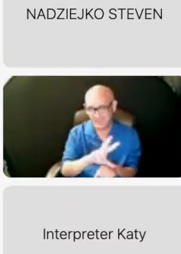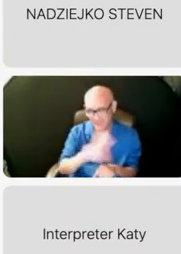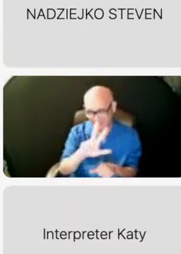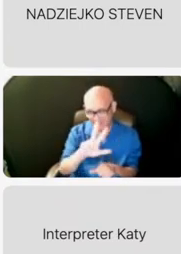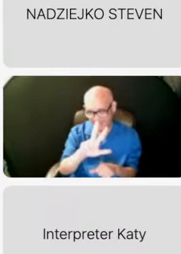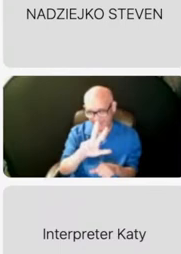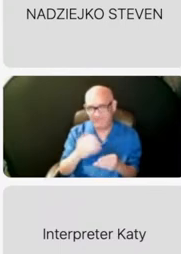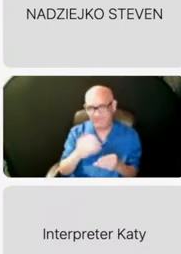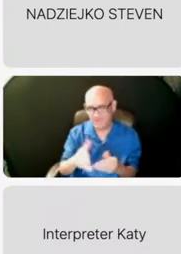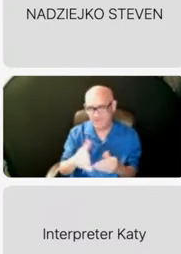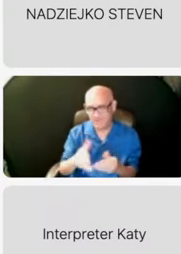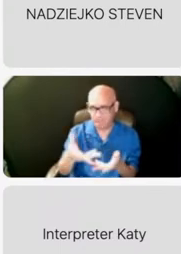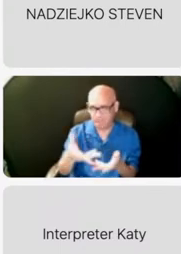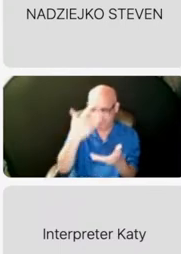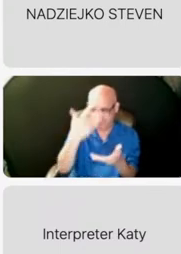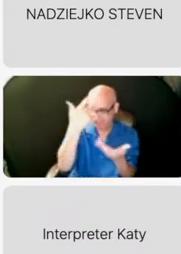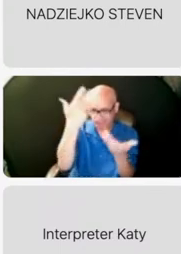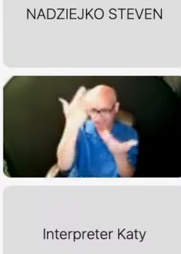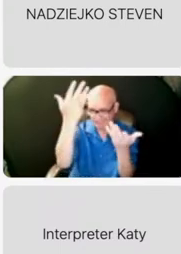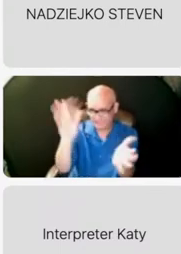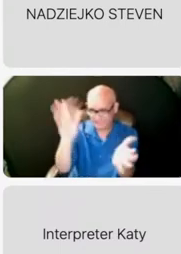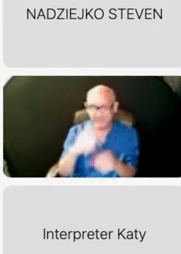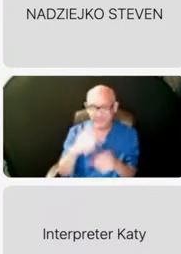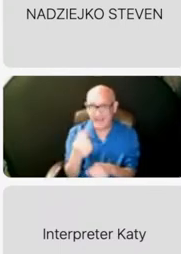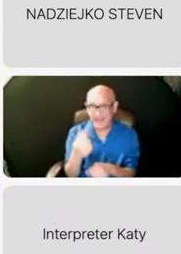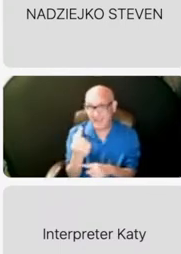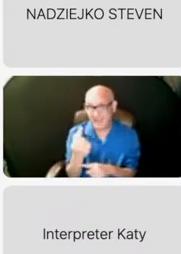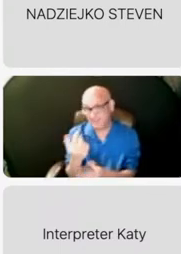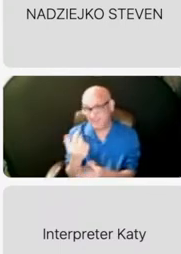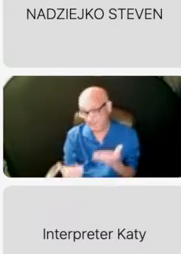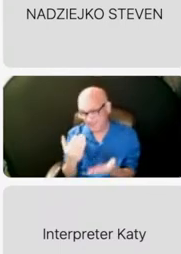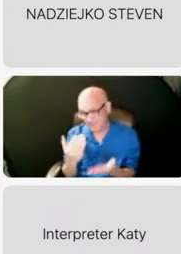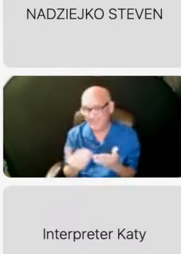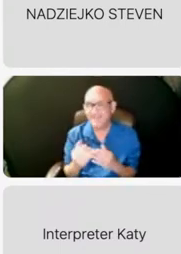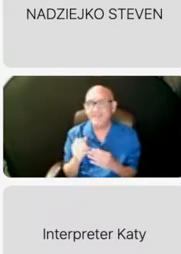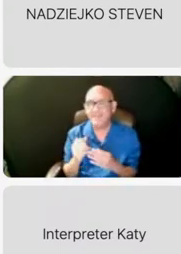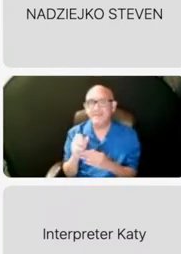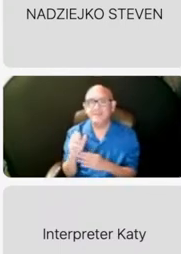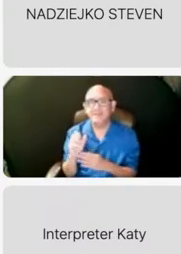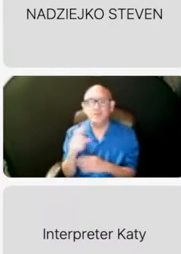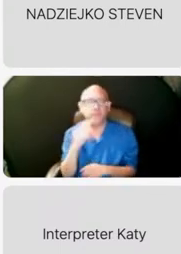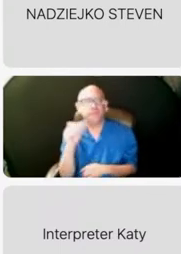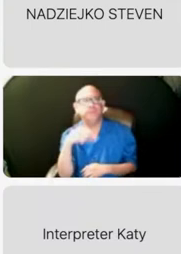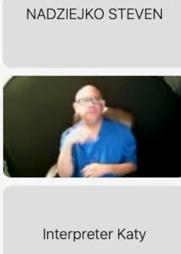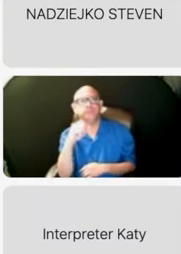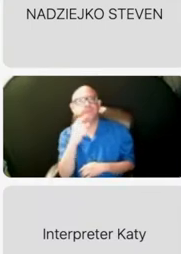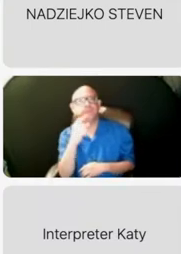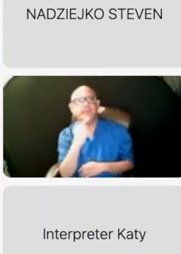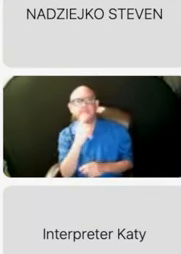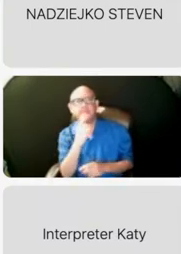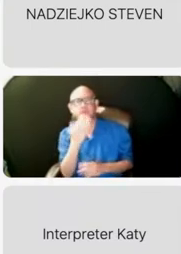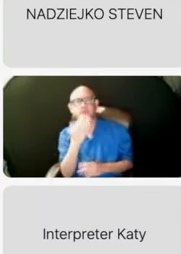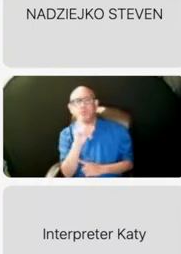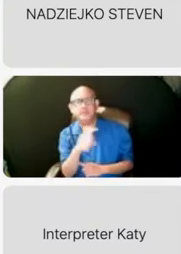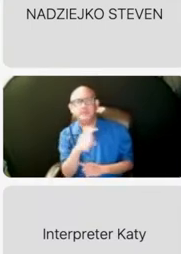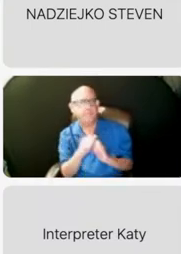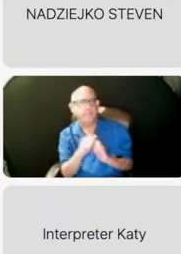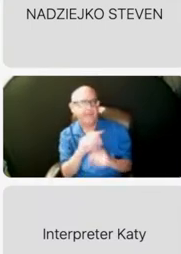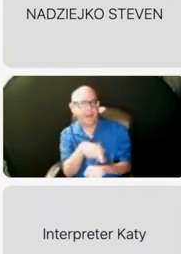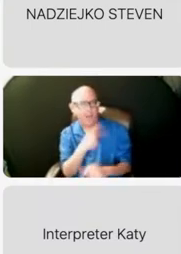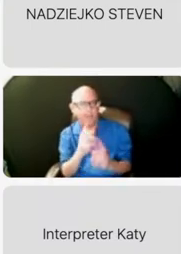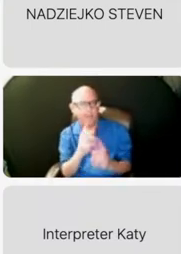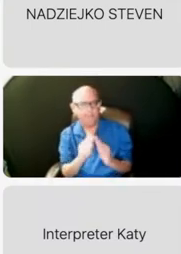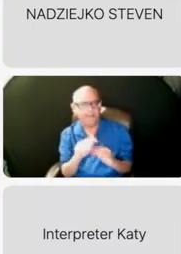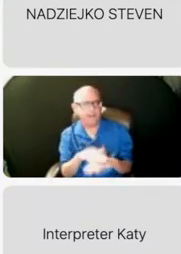time 11 probably so yeah absolutely i think that a great question great point i think uh we're looking